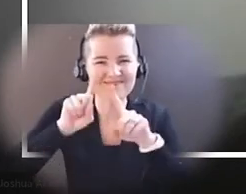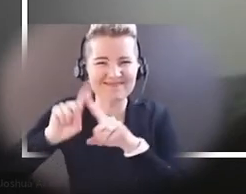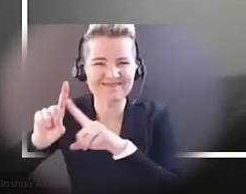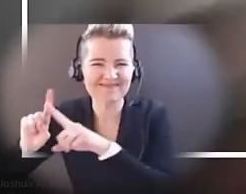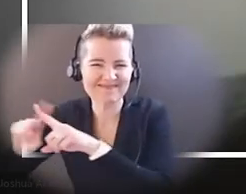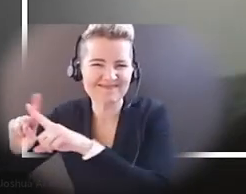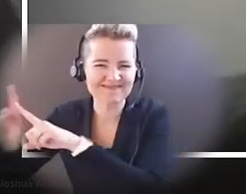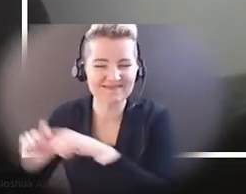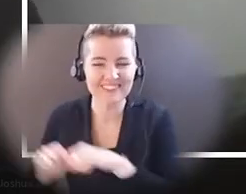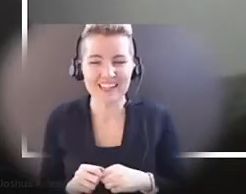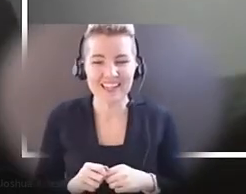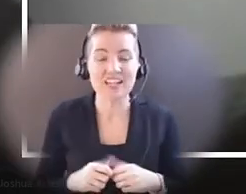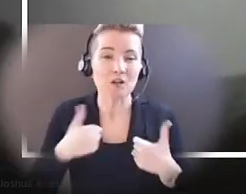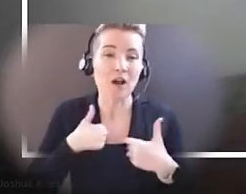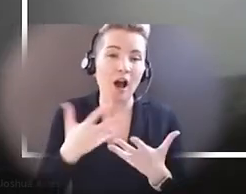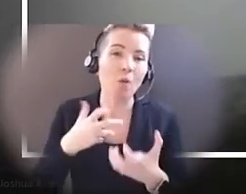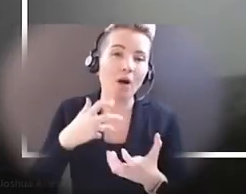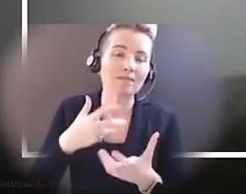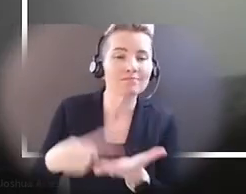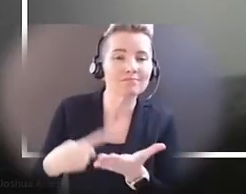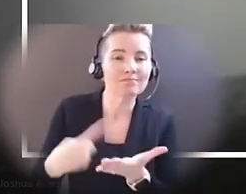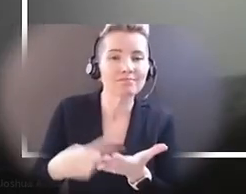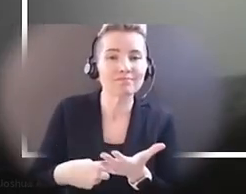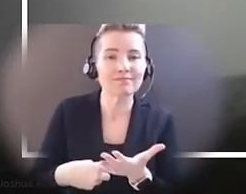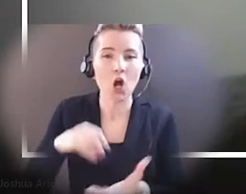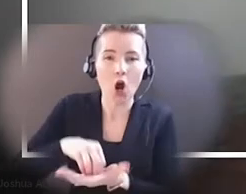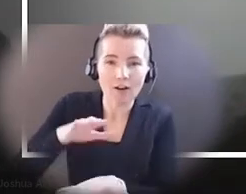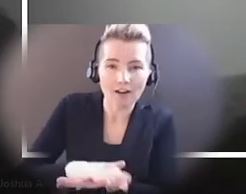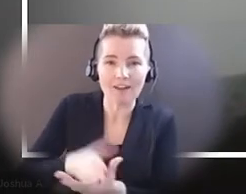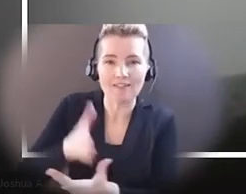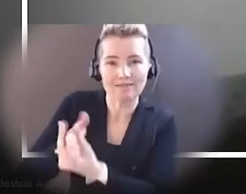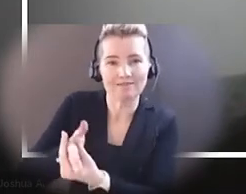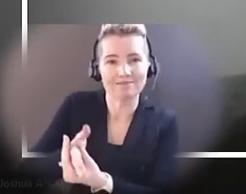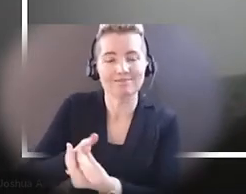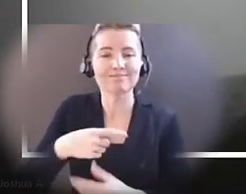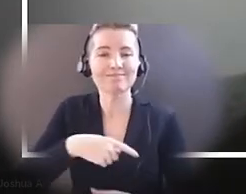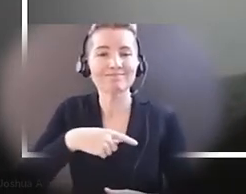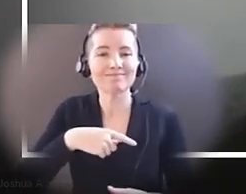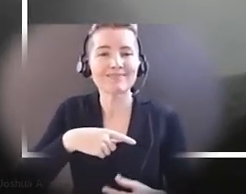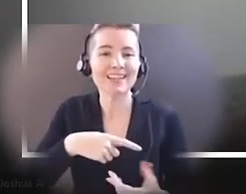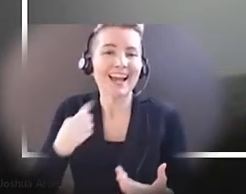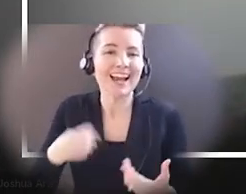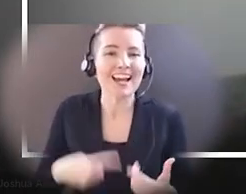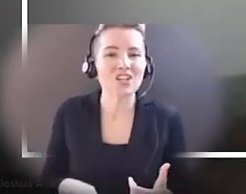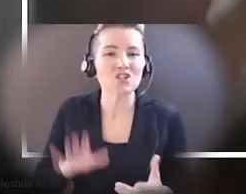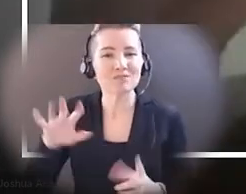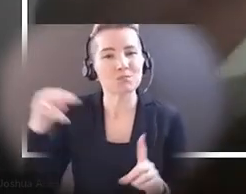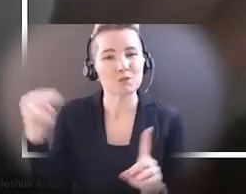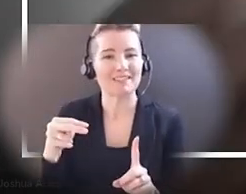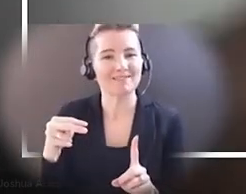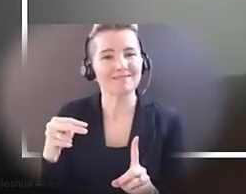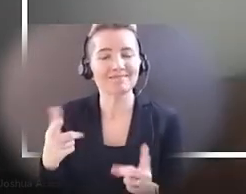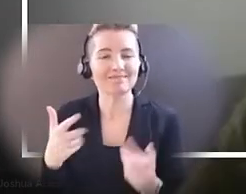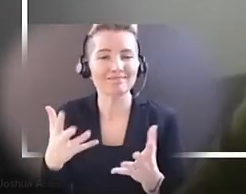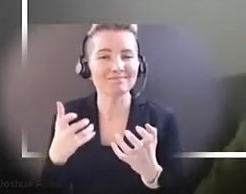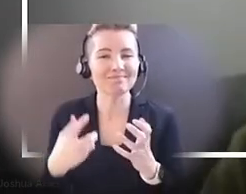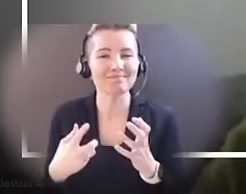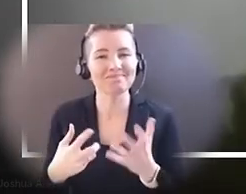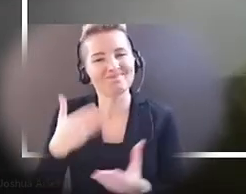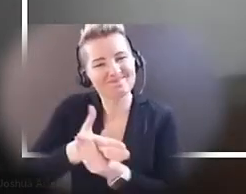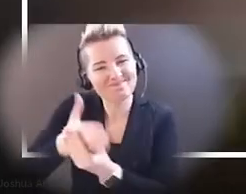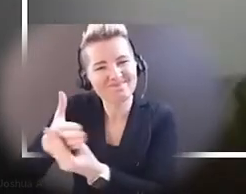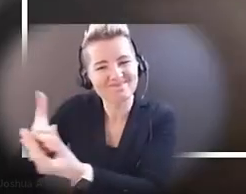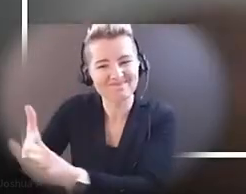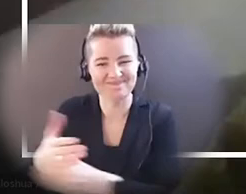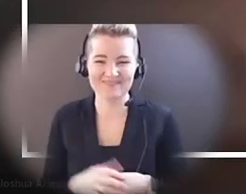about archiving Asian voices and why it's so important to me. So yeah, I'm very honored to be here. I can't believe you guys actually asked a chump like me